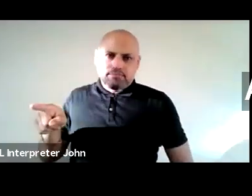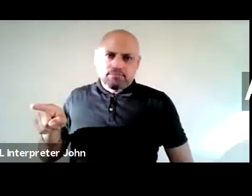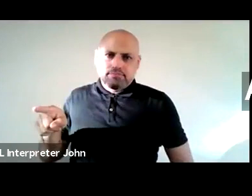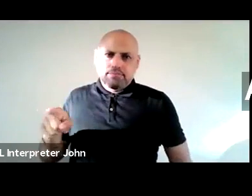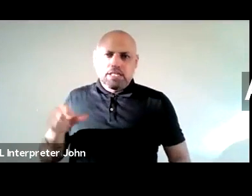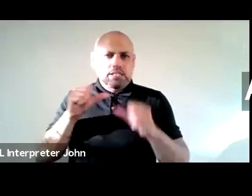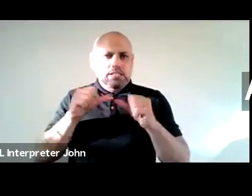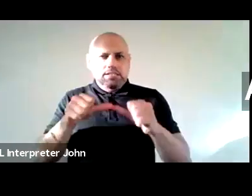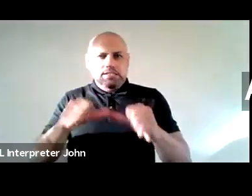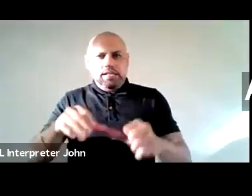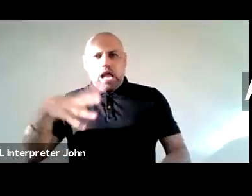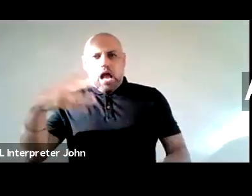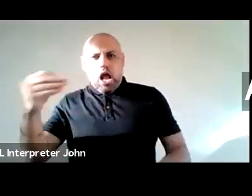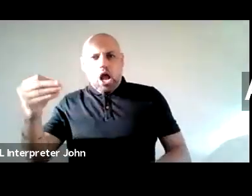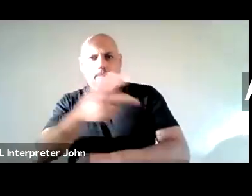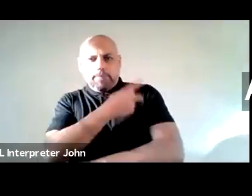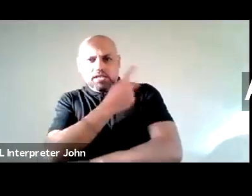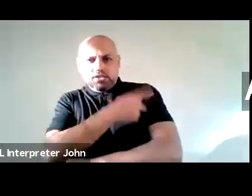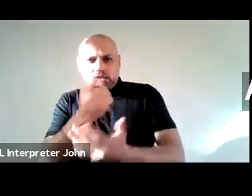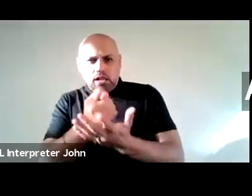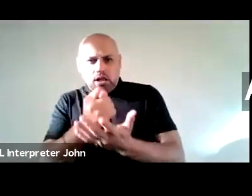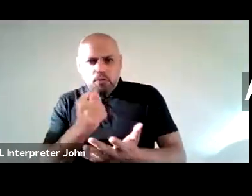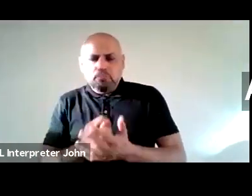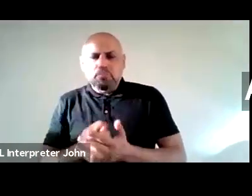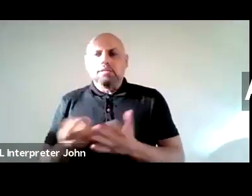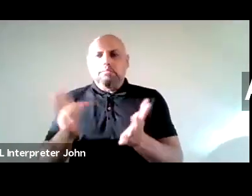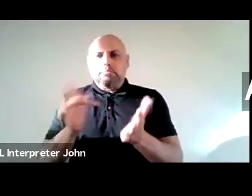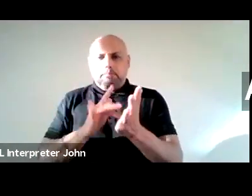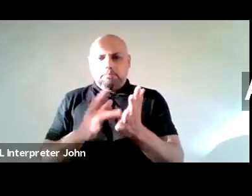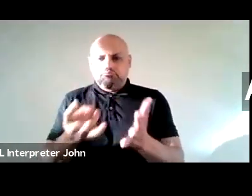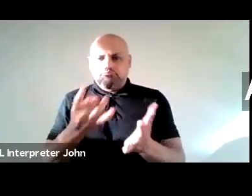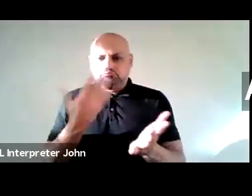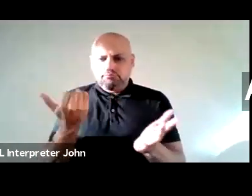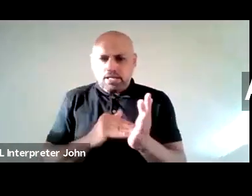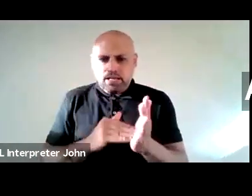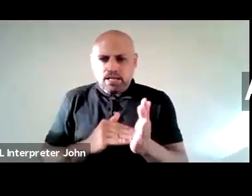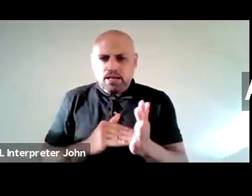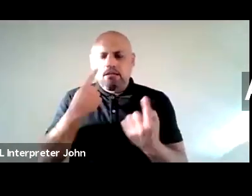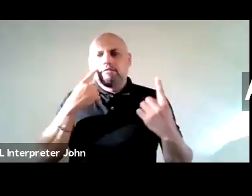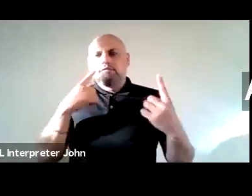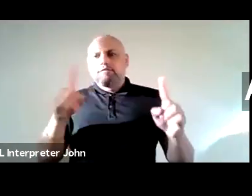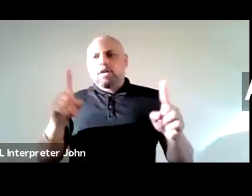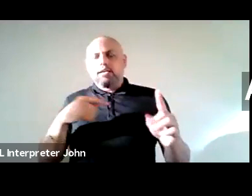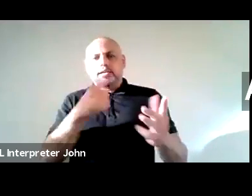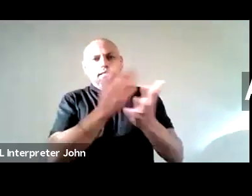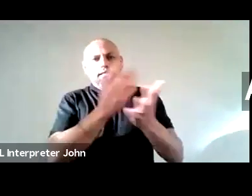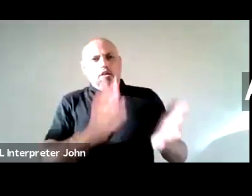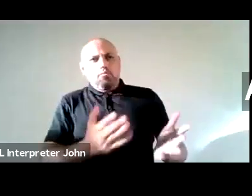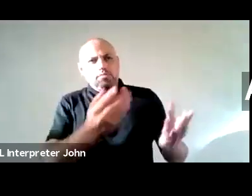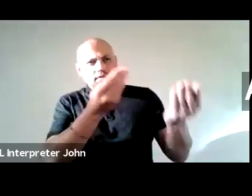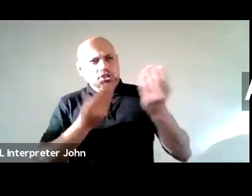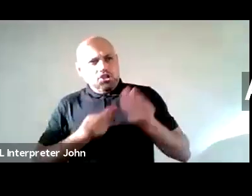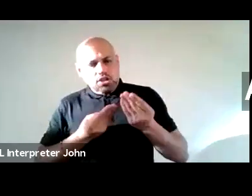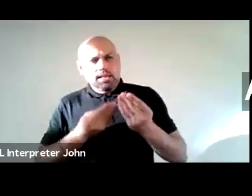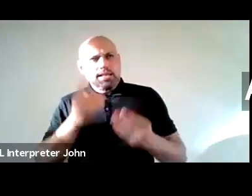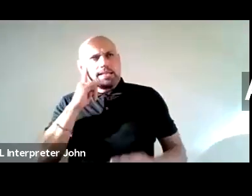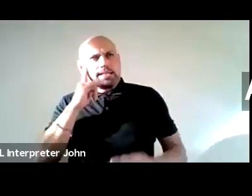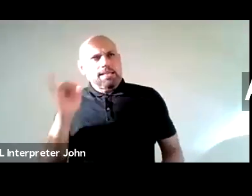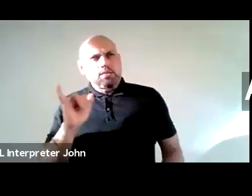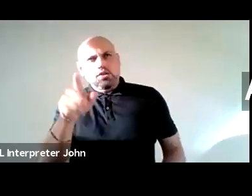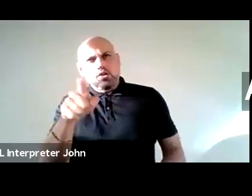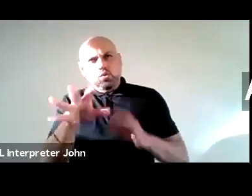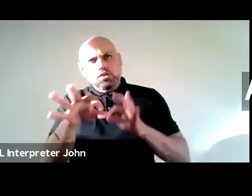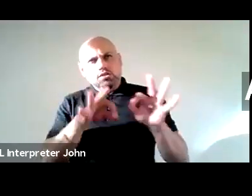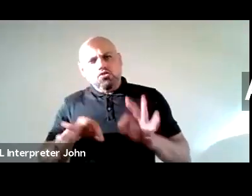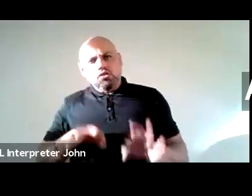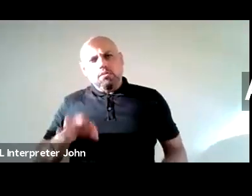in outpatient therapy and returning to medication, I finally had a therapist suggest it sounded like I was